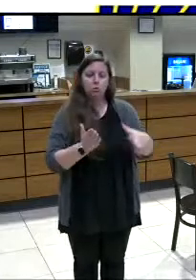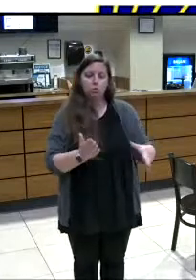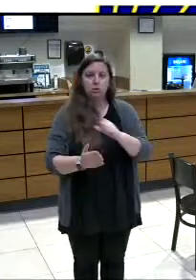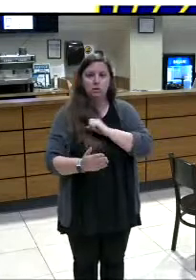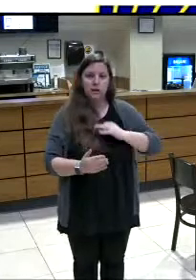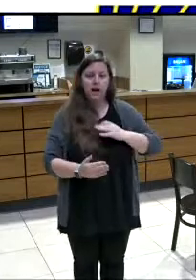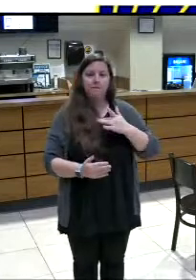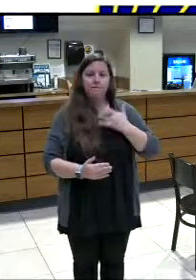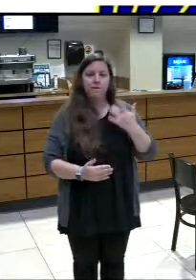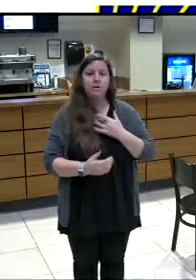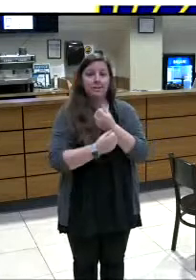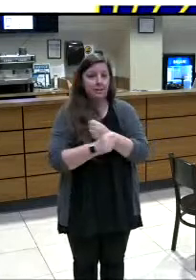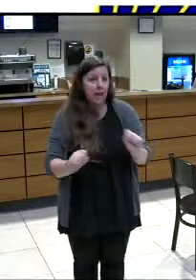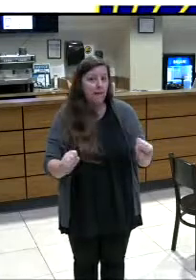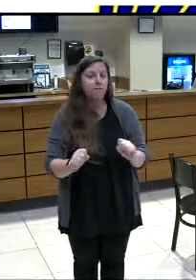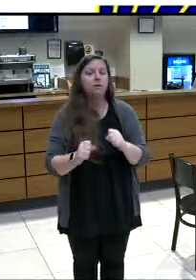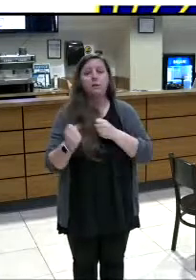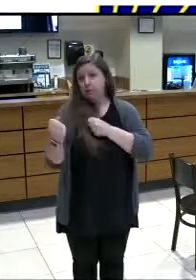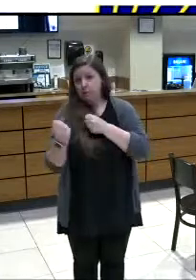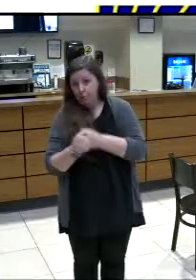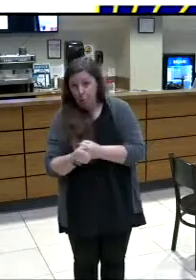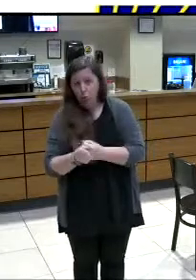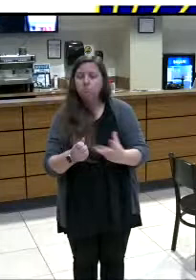supported, and accepted.